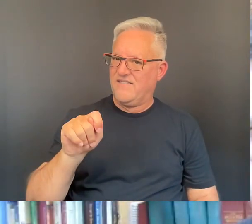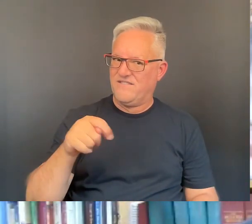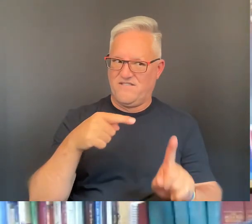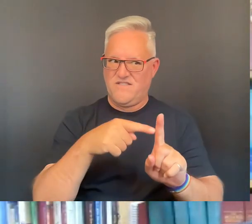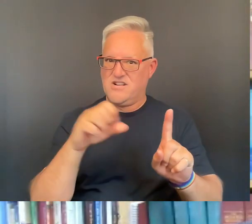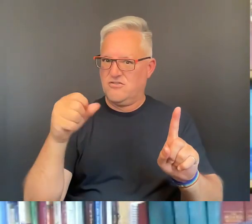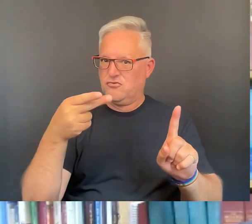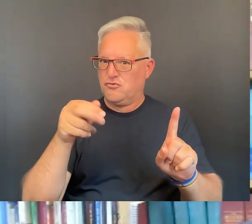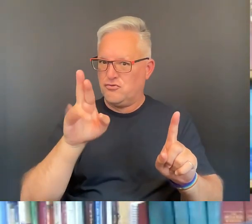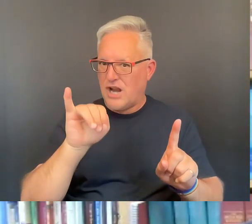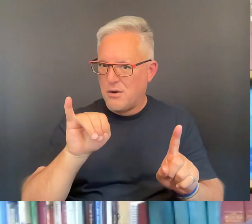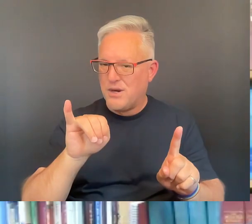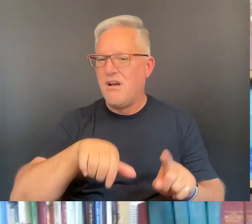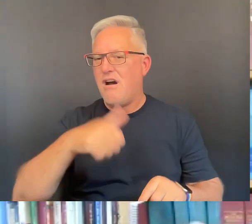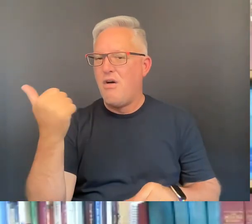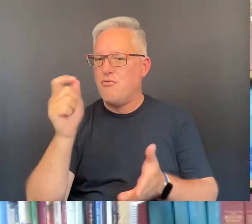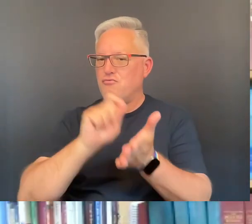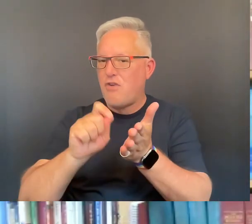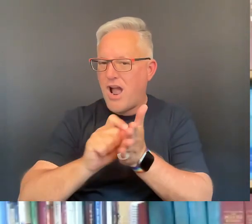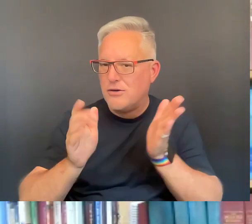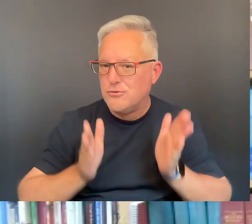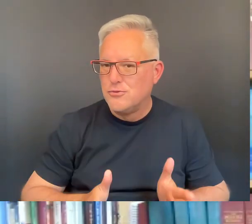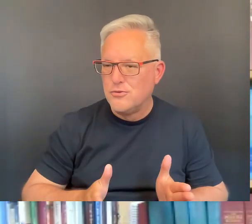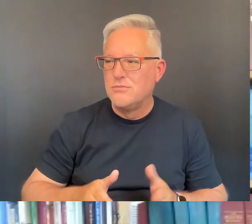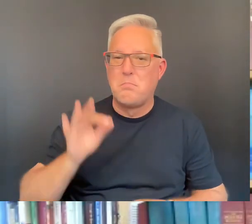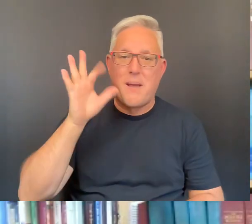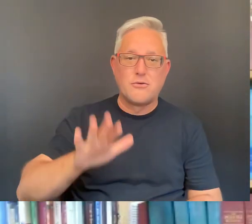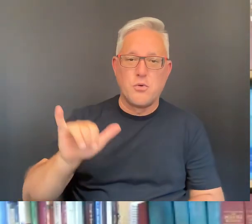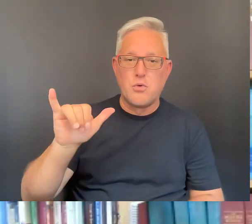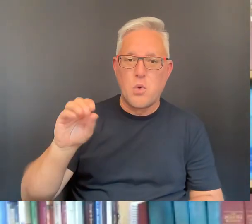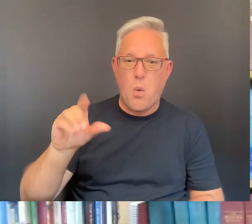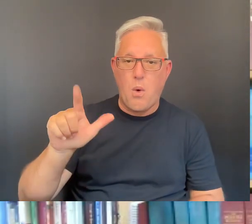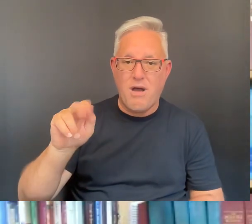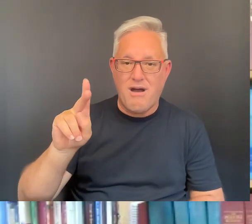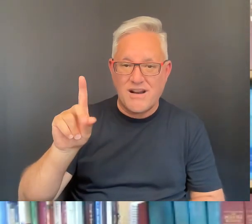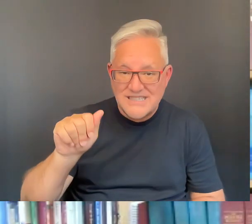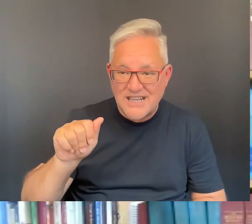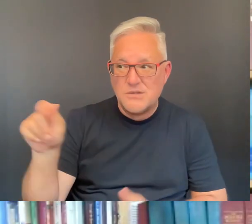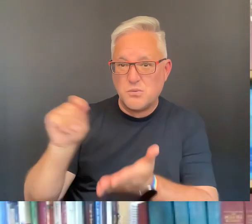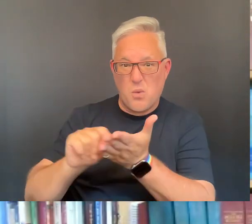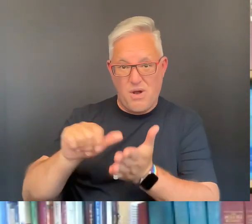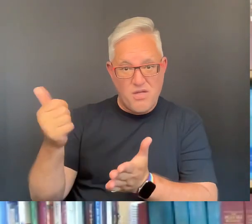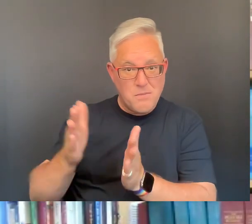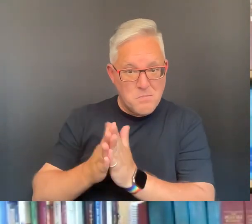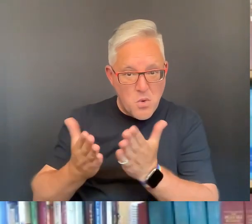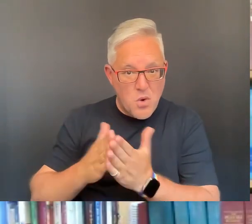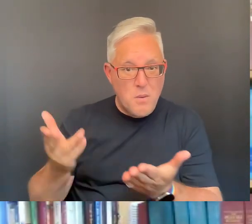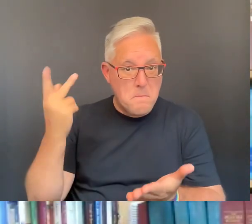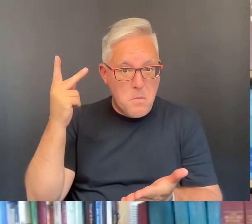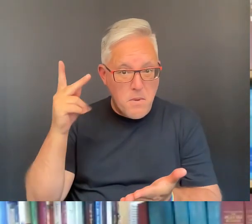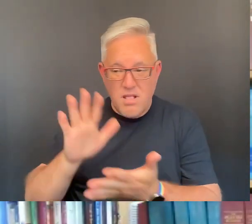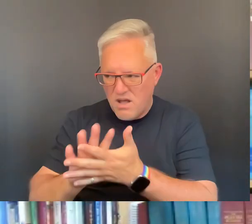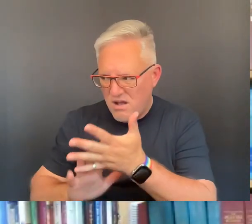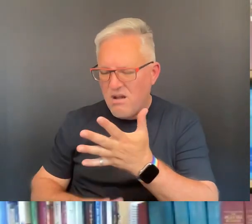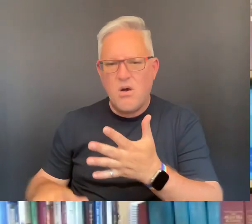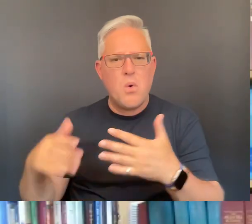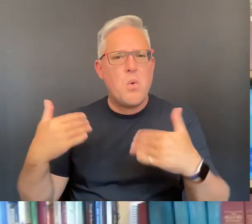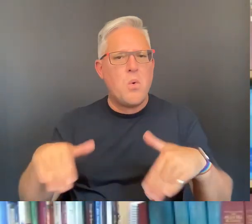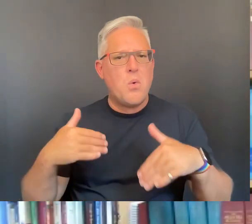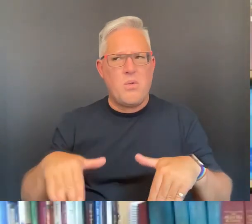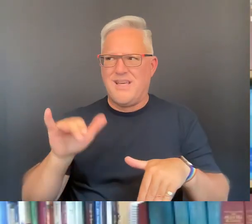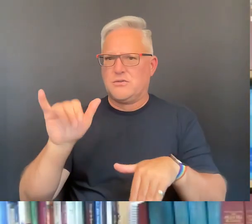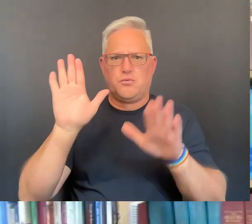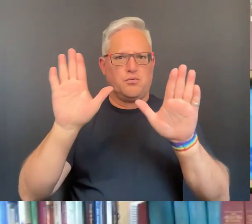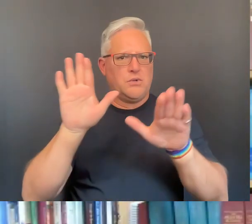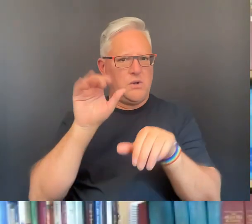have gifted writers like Sherry, like Pastor Yolanda, folks who are doing this great